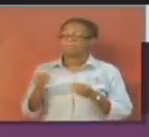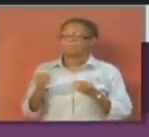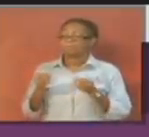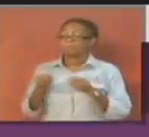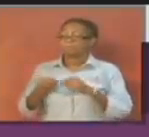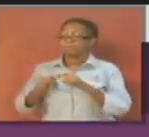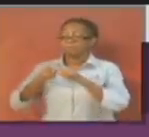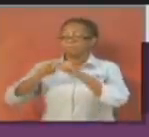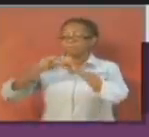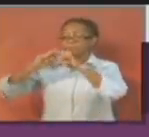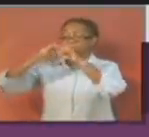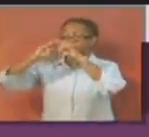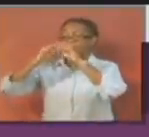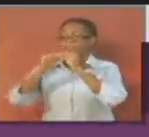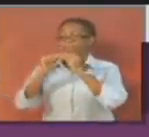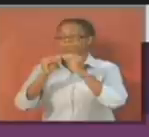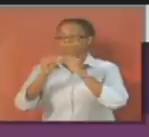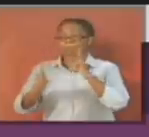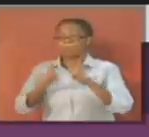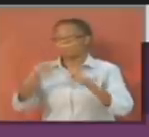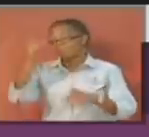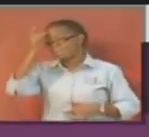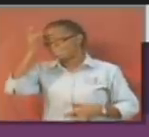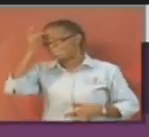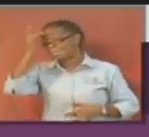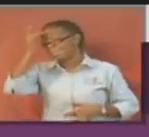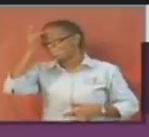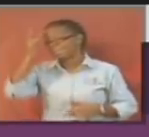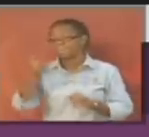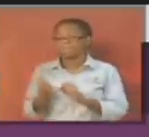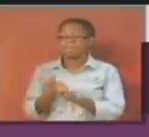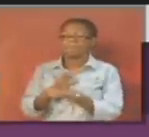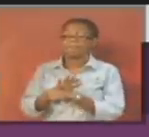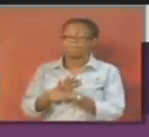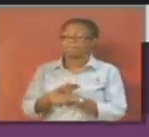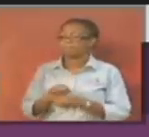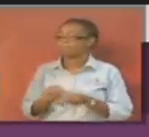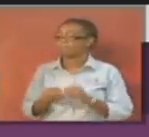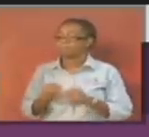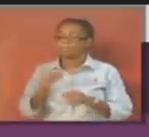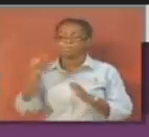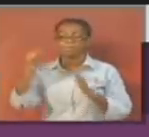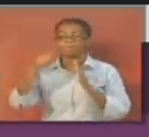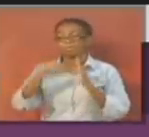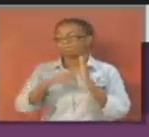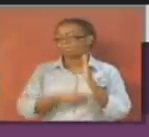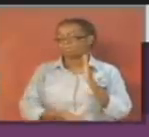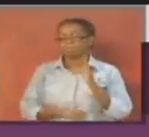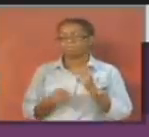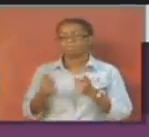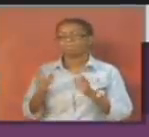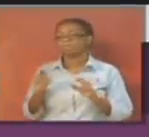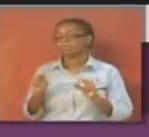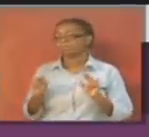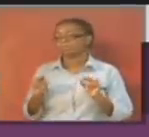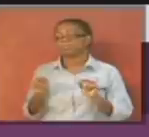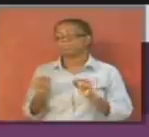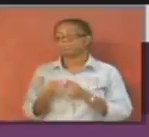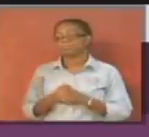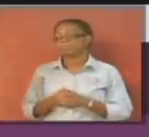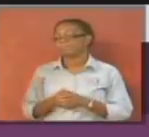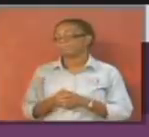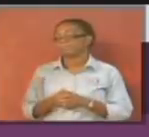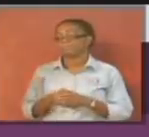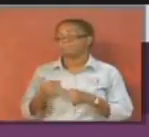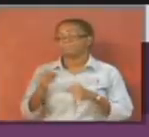don't appear to be declining as quickly as, let's say, the public, from the layman's perspective, would have expected. So can we get